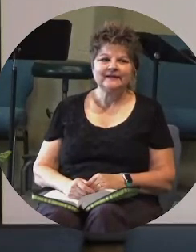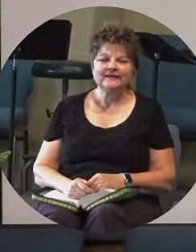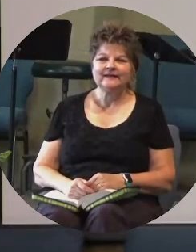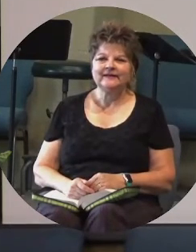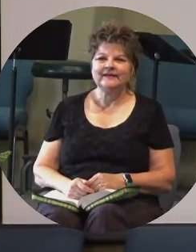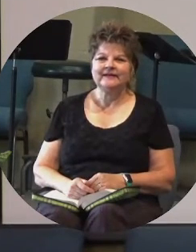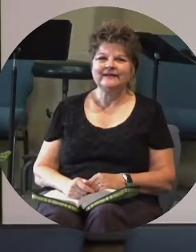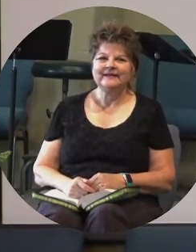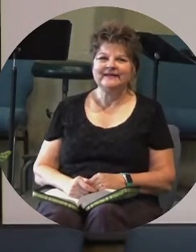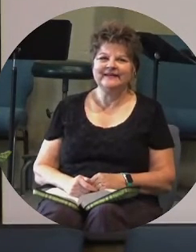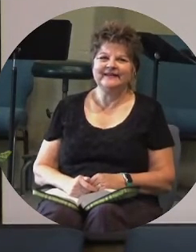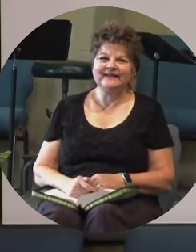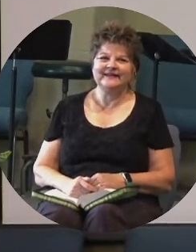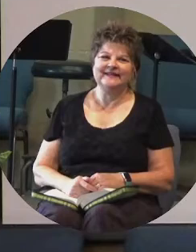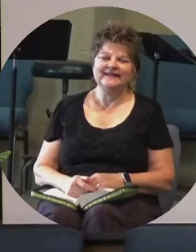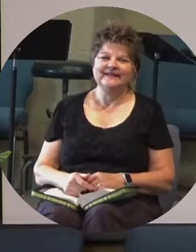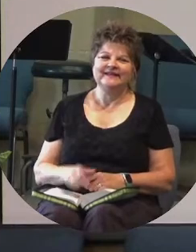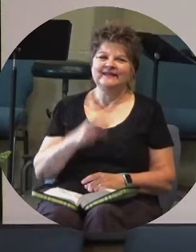Charlie, I know that's not true.